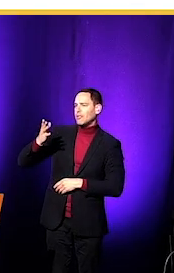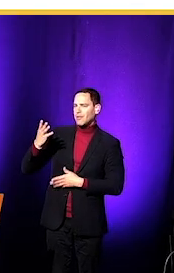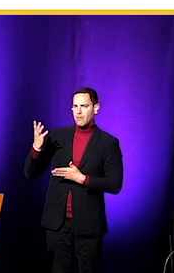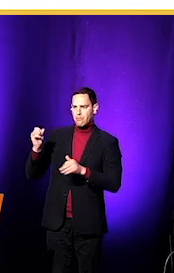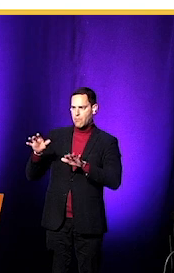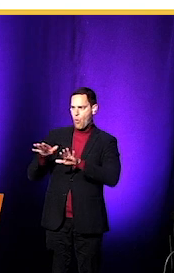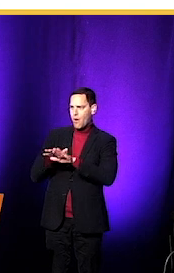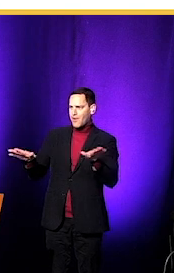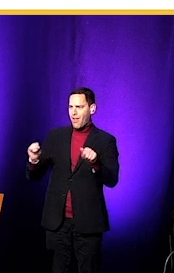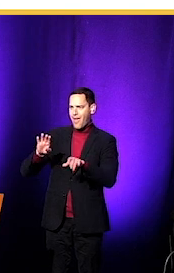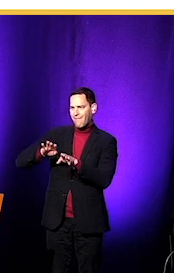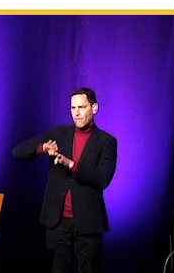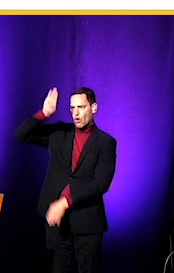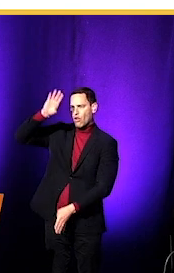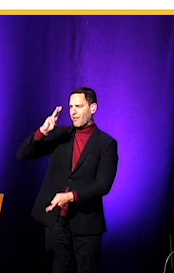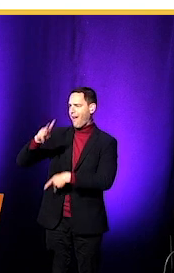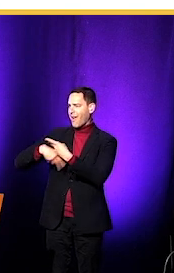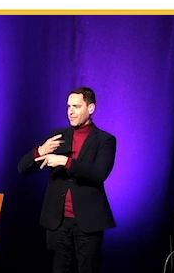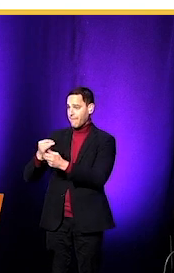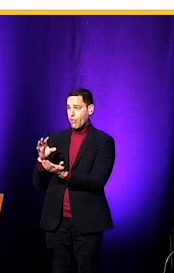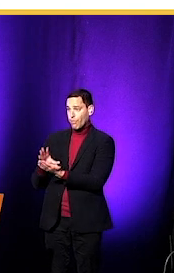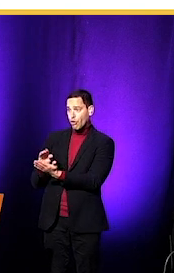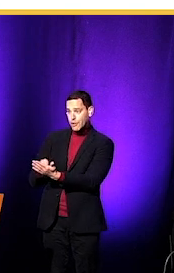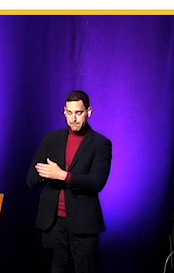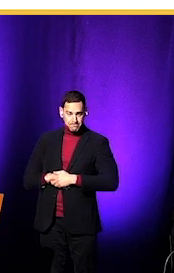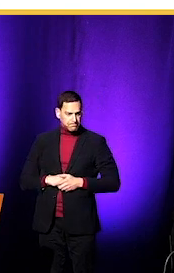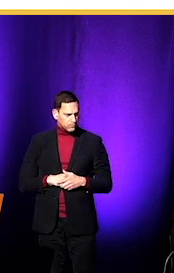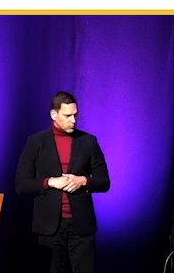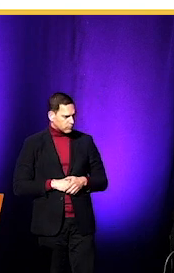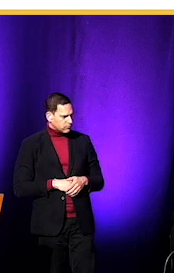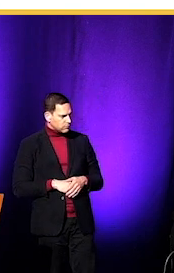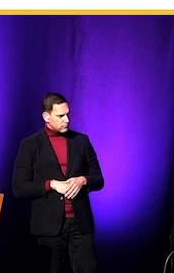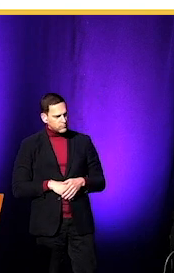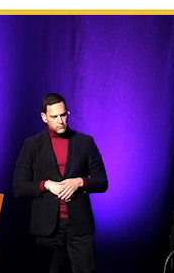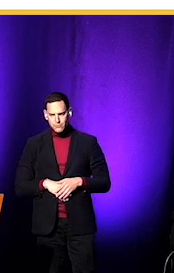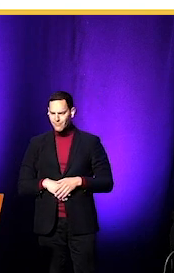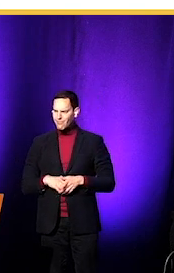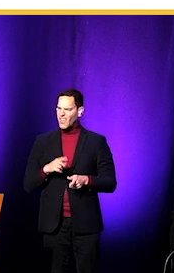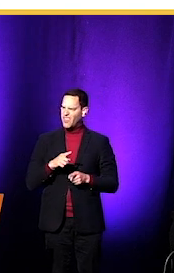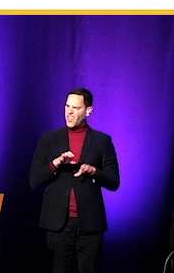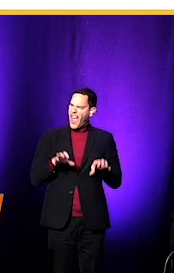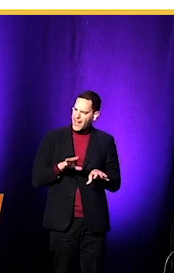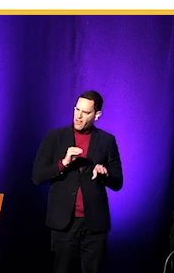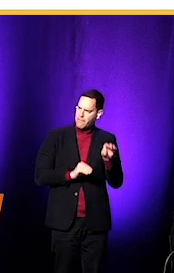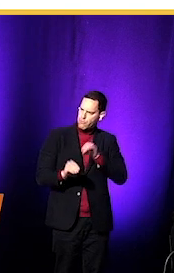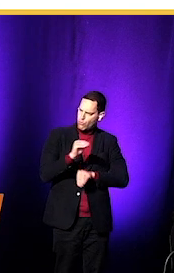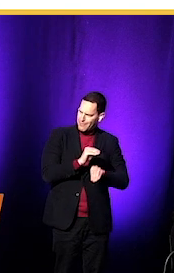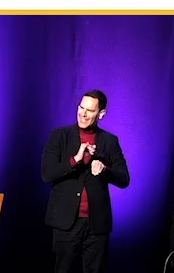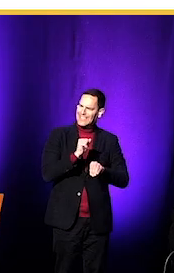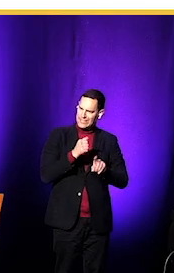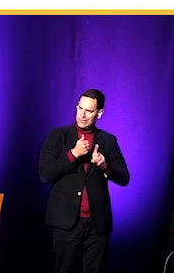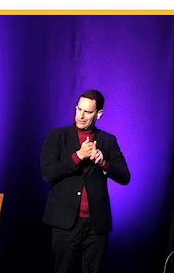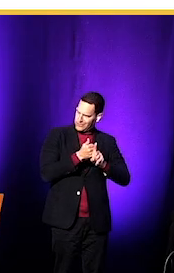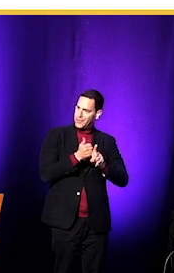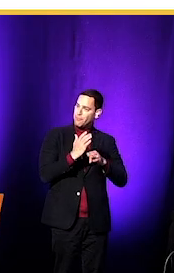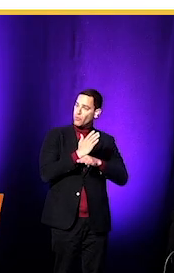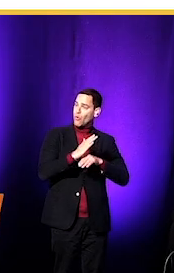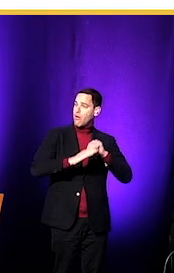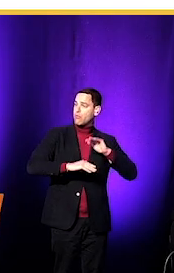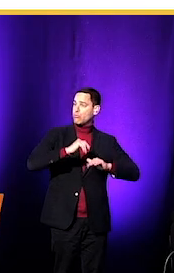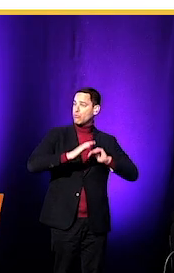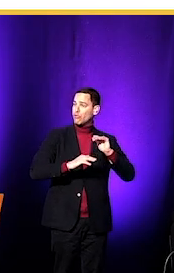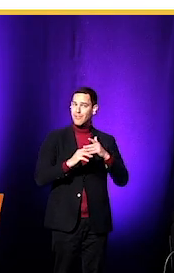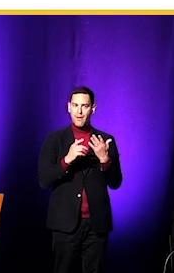learning. I call attention here to the active movement of mutual constitution, which, as a cultural process, both enables